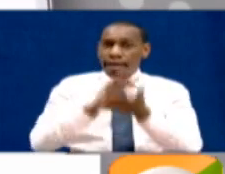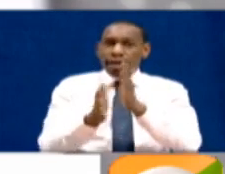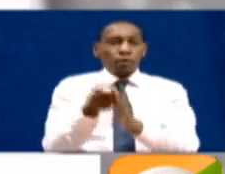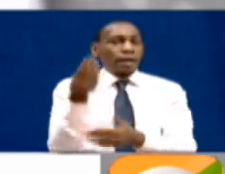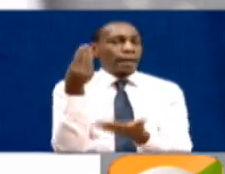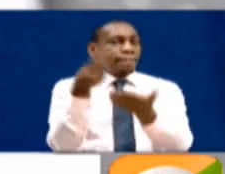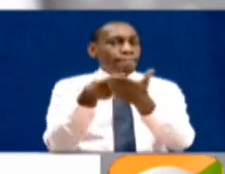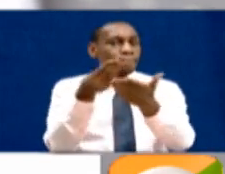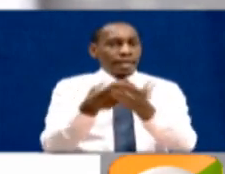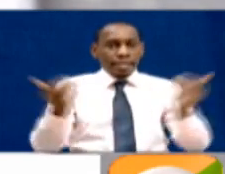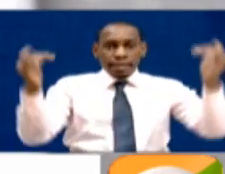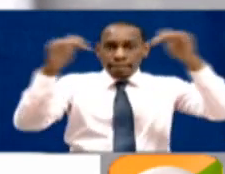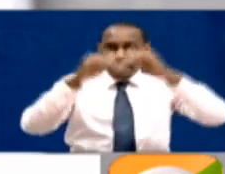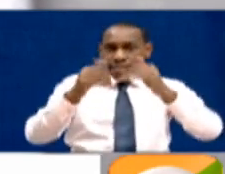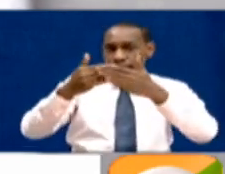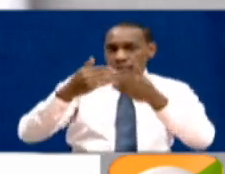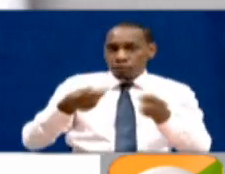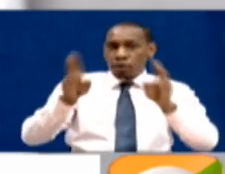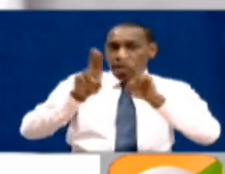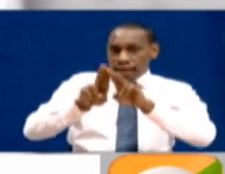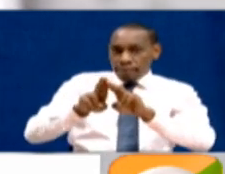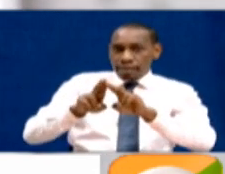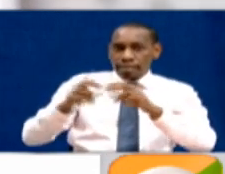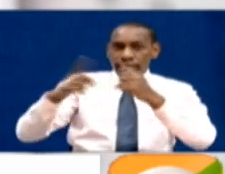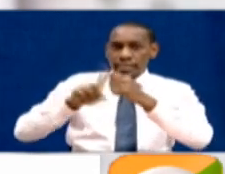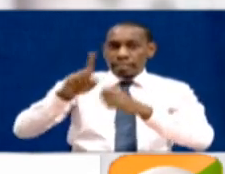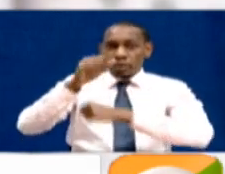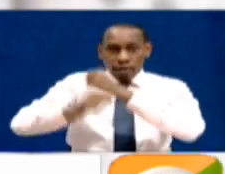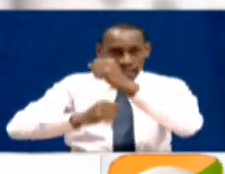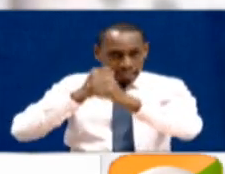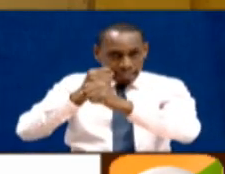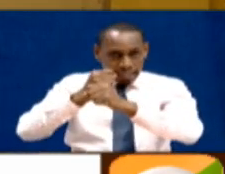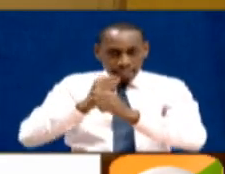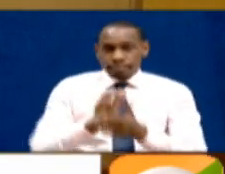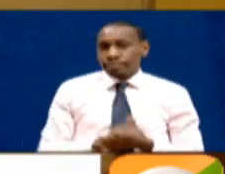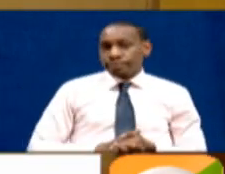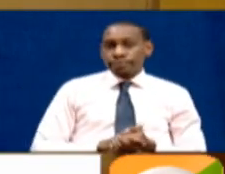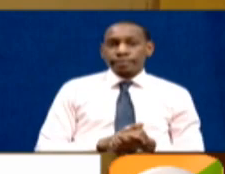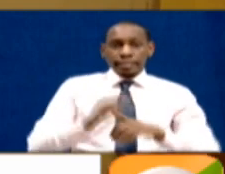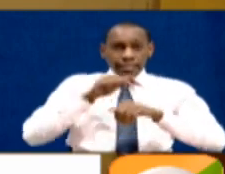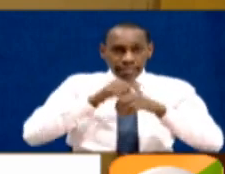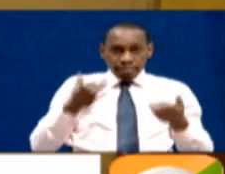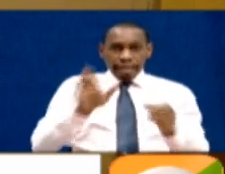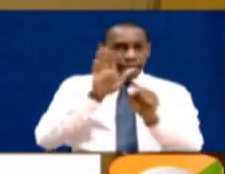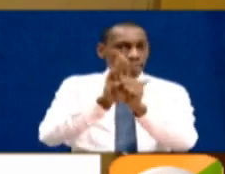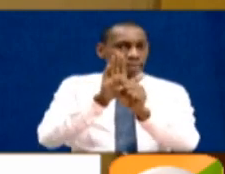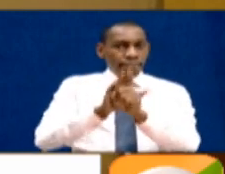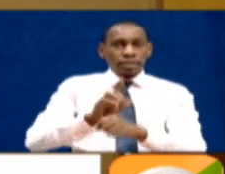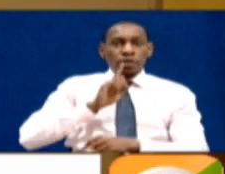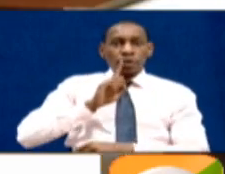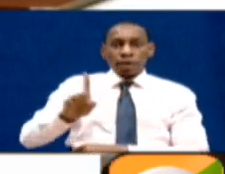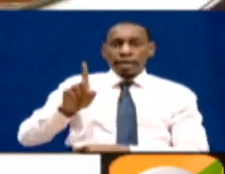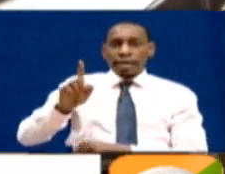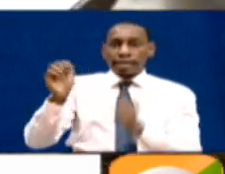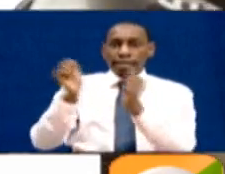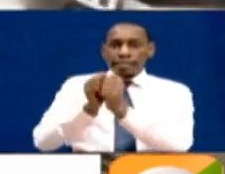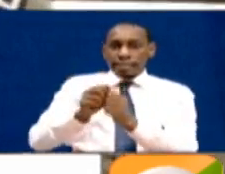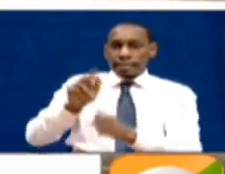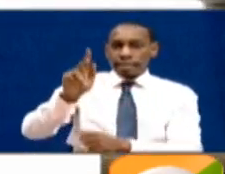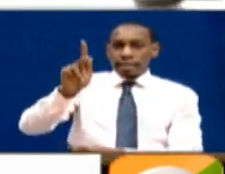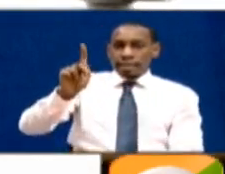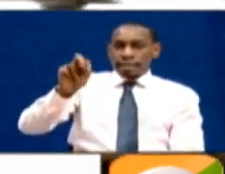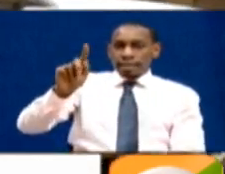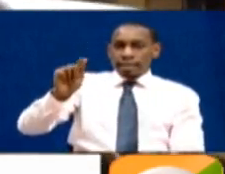funds, the conference having been held previously for 61 years. Already, majority of the 110 KNUT